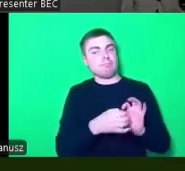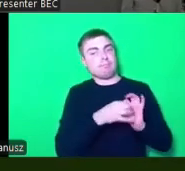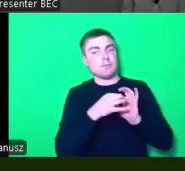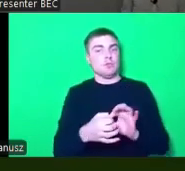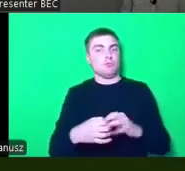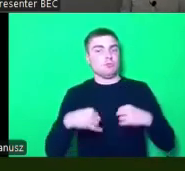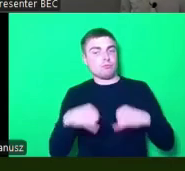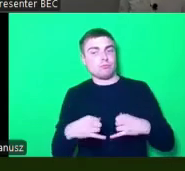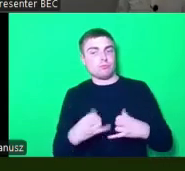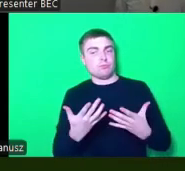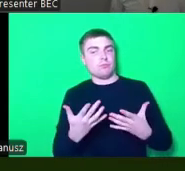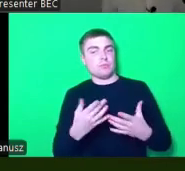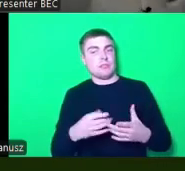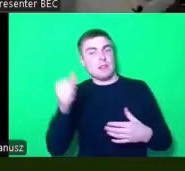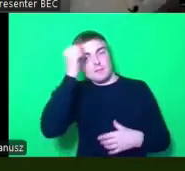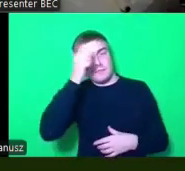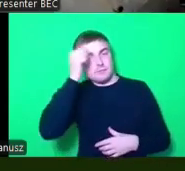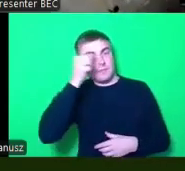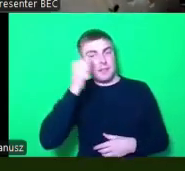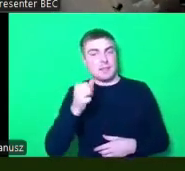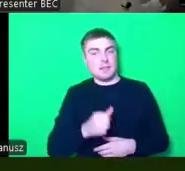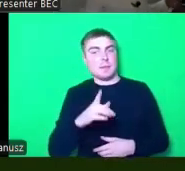suffer or get extinct. And remember,